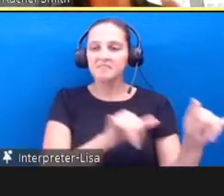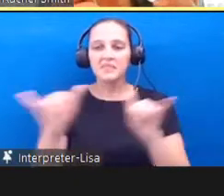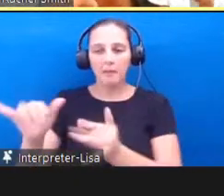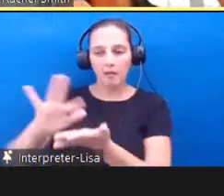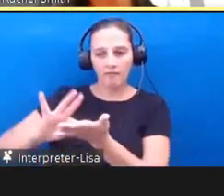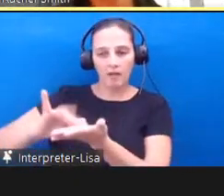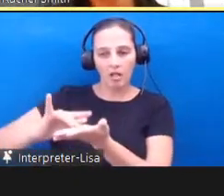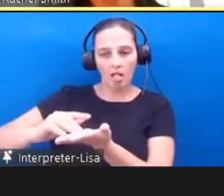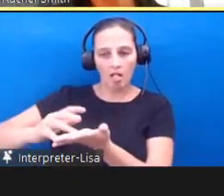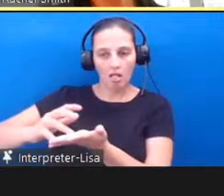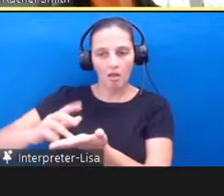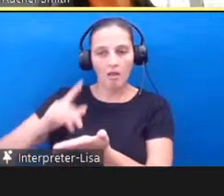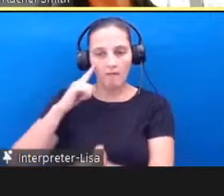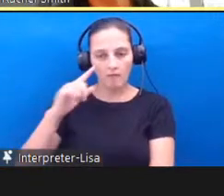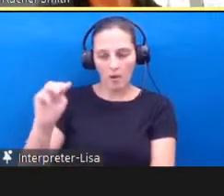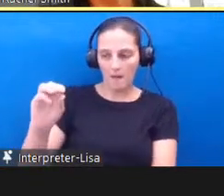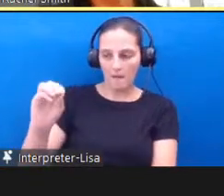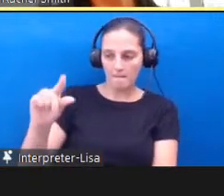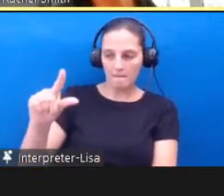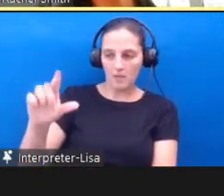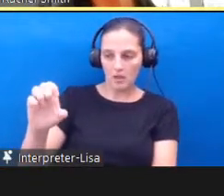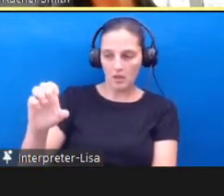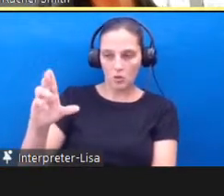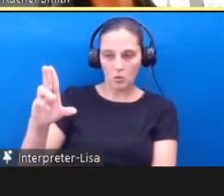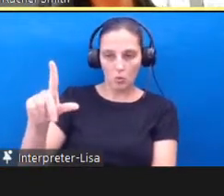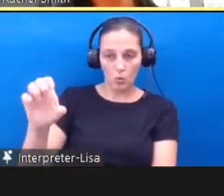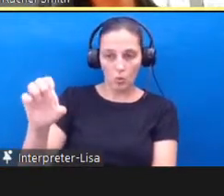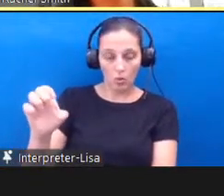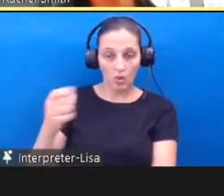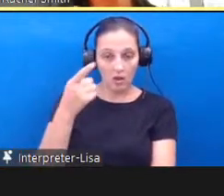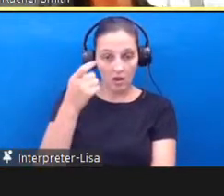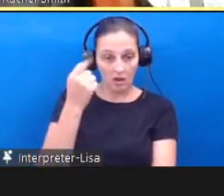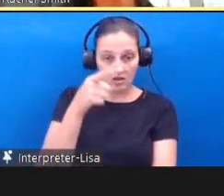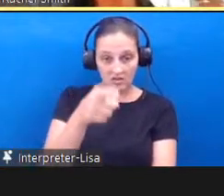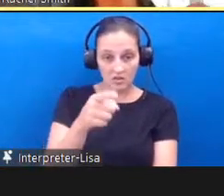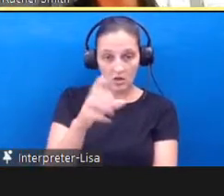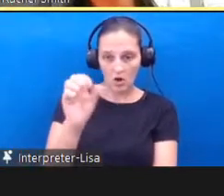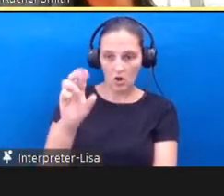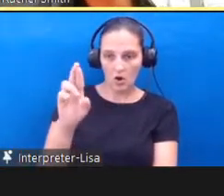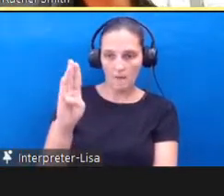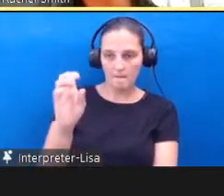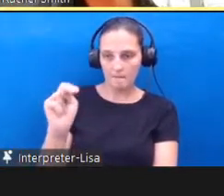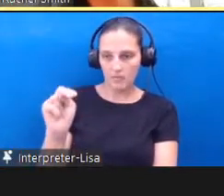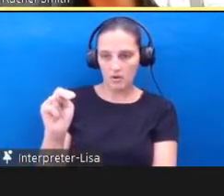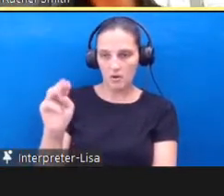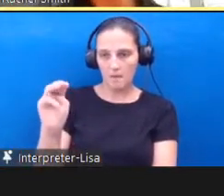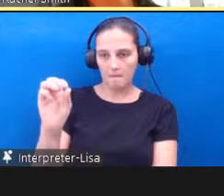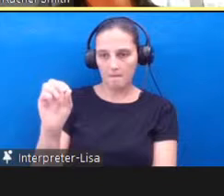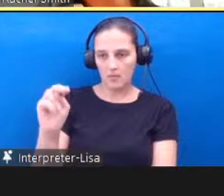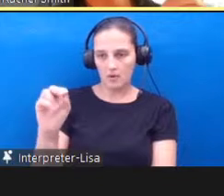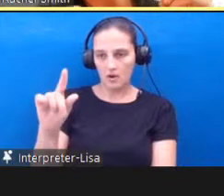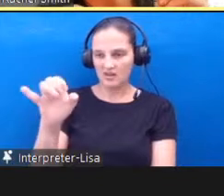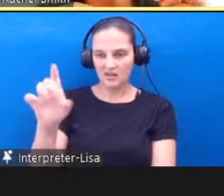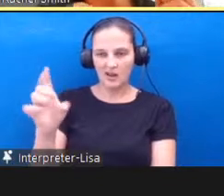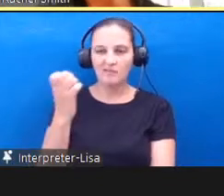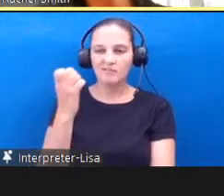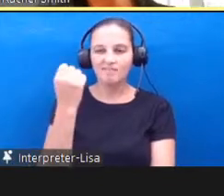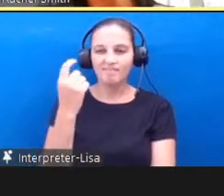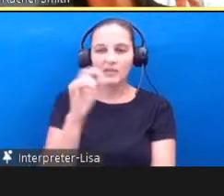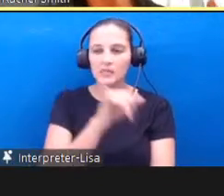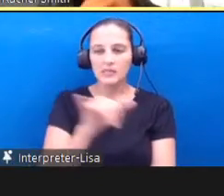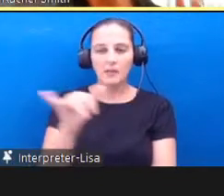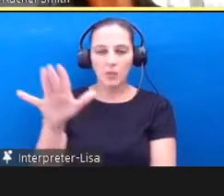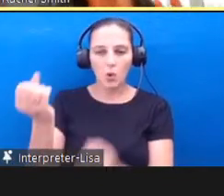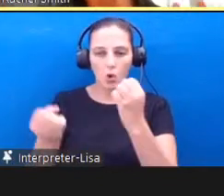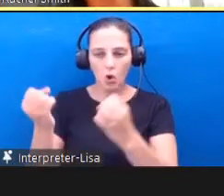of molecules. And the molecule in this spectrum is carbon monoxide, just like the stuff that comes out of your car. And we can